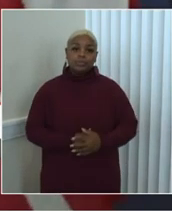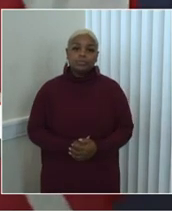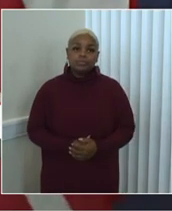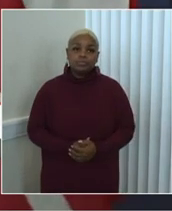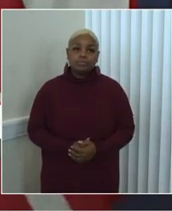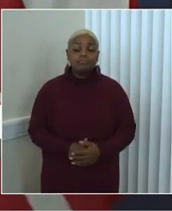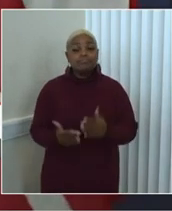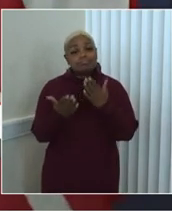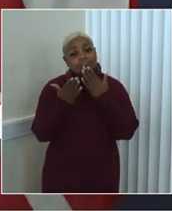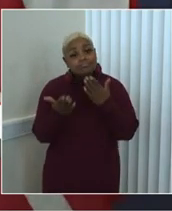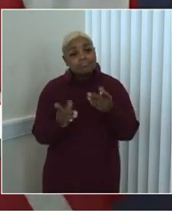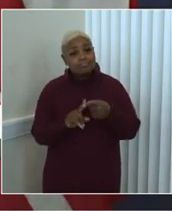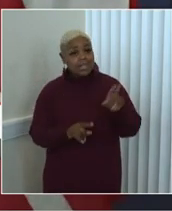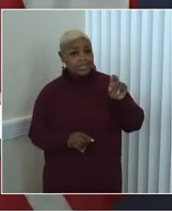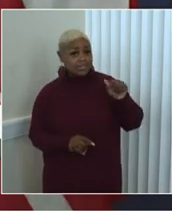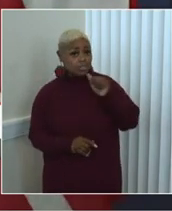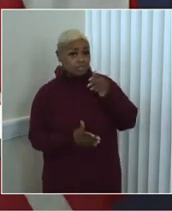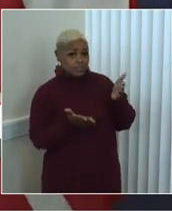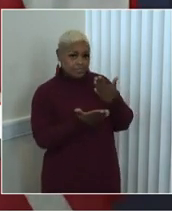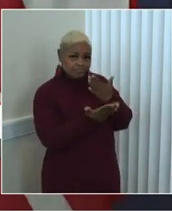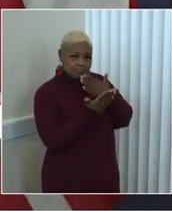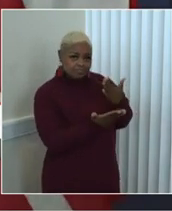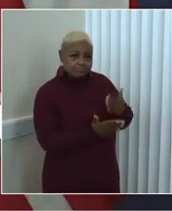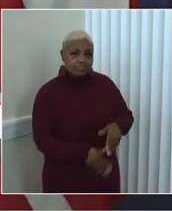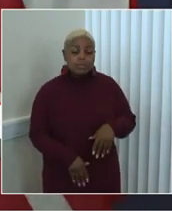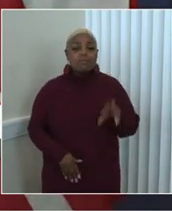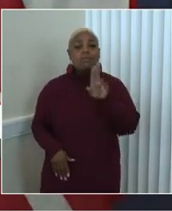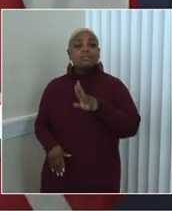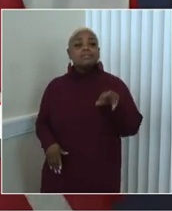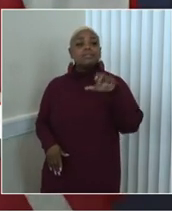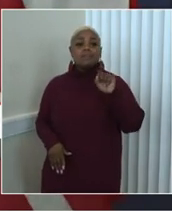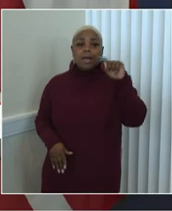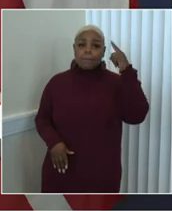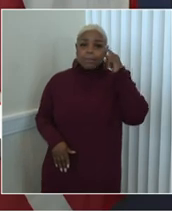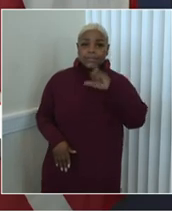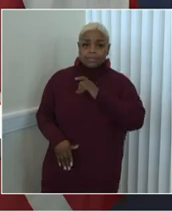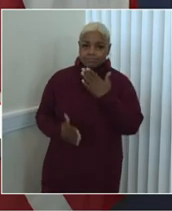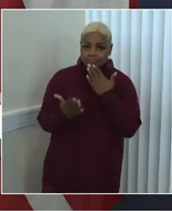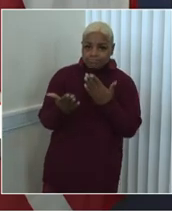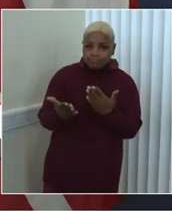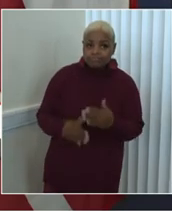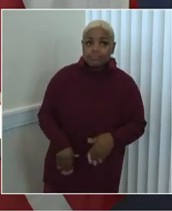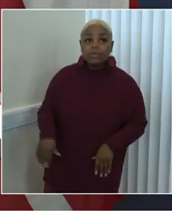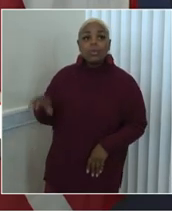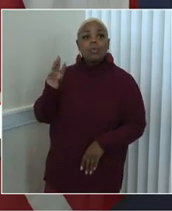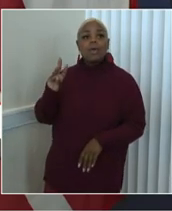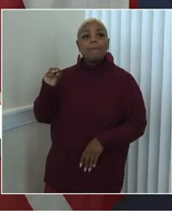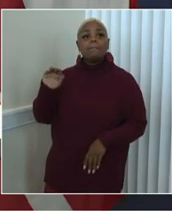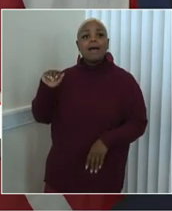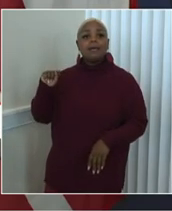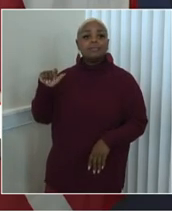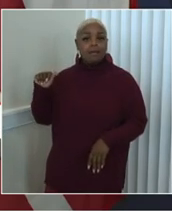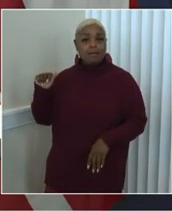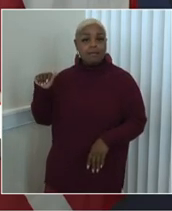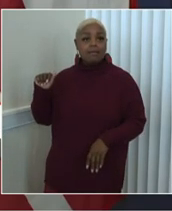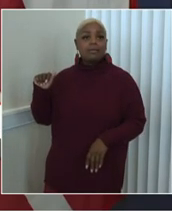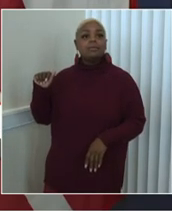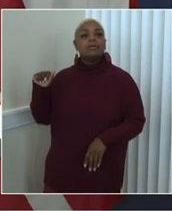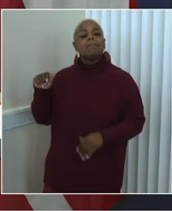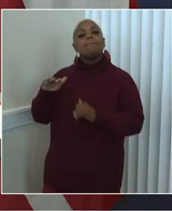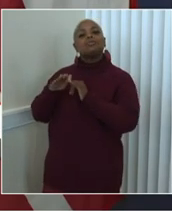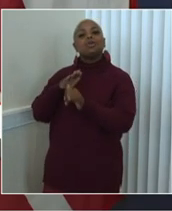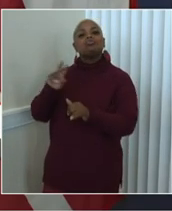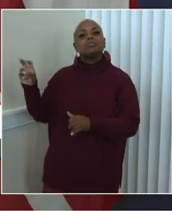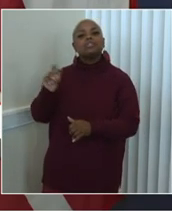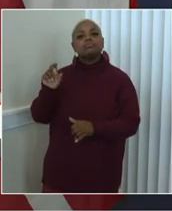U.S. Capitol Police, U.S. Park Police, WMATA, and also our Metro Transit Police. who have been very, very